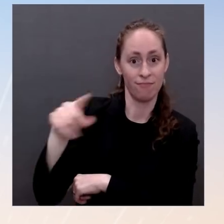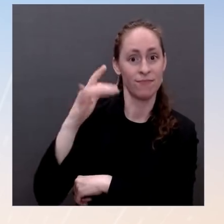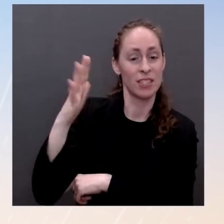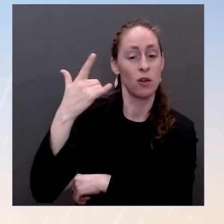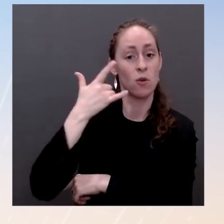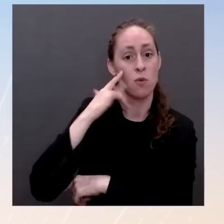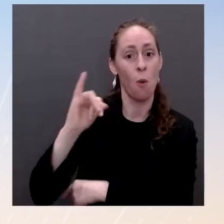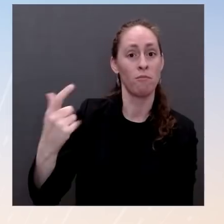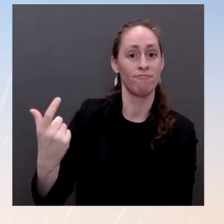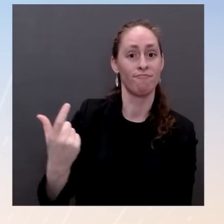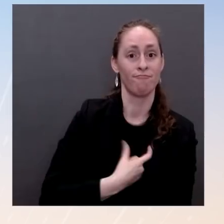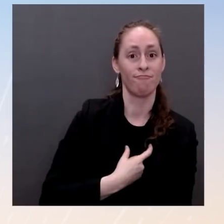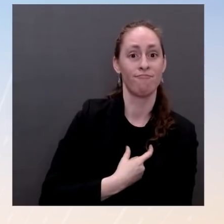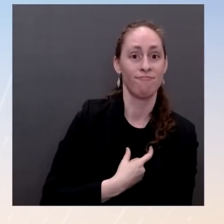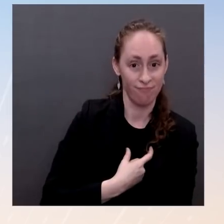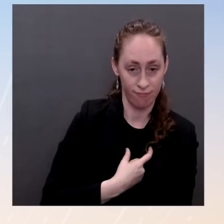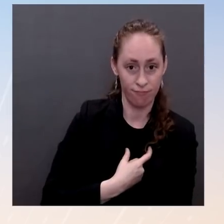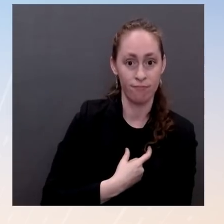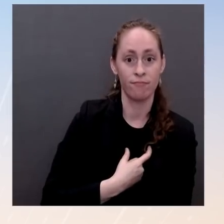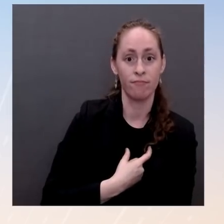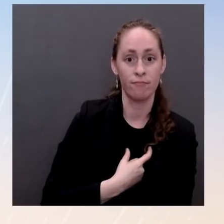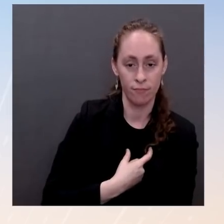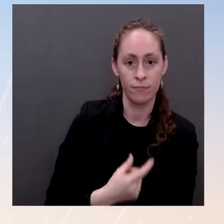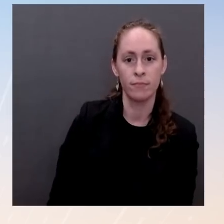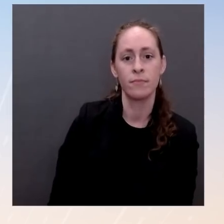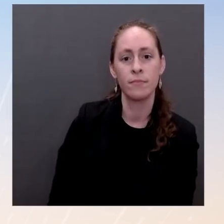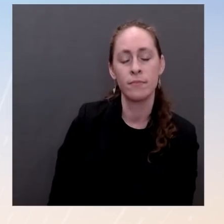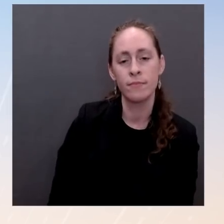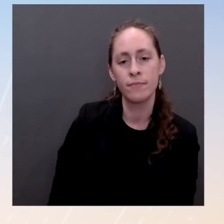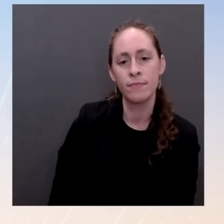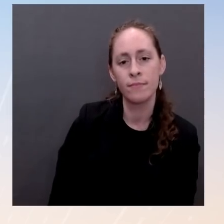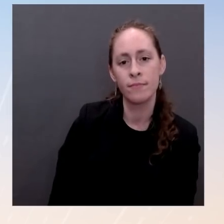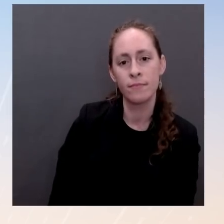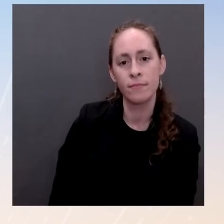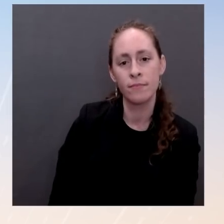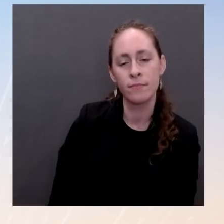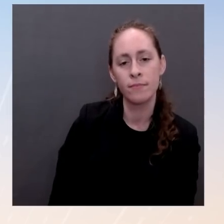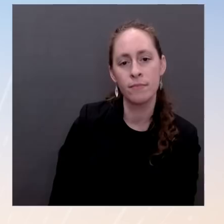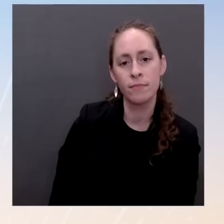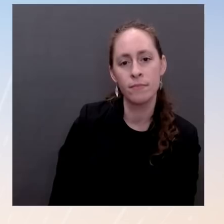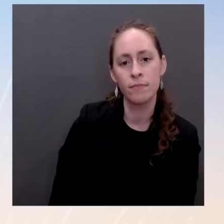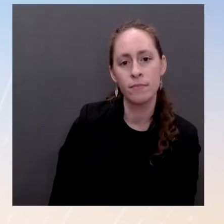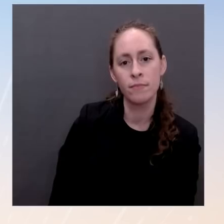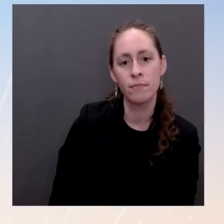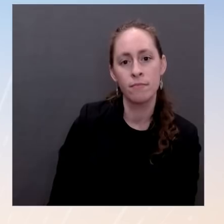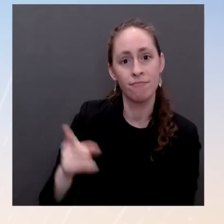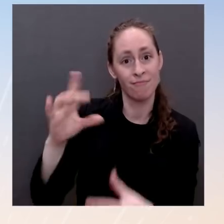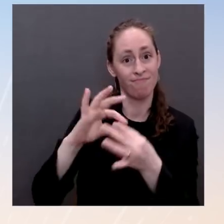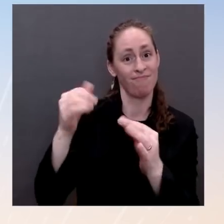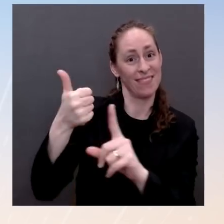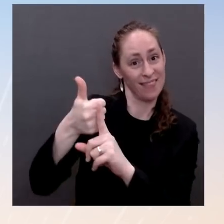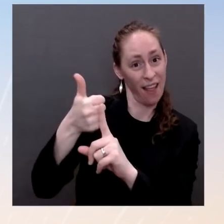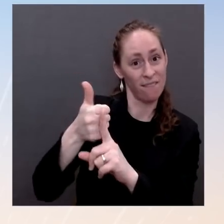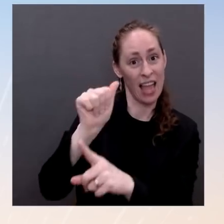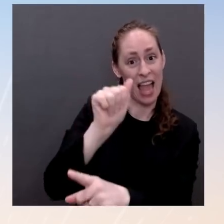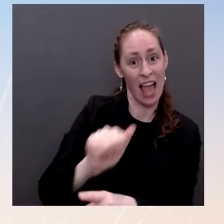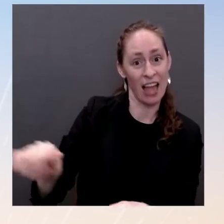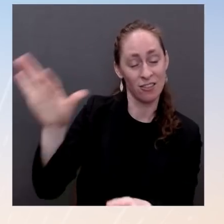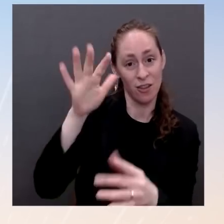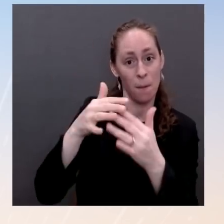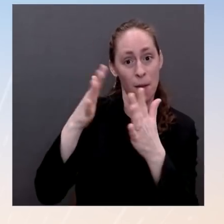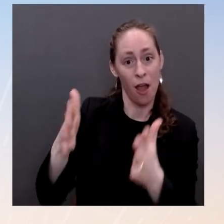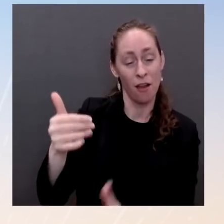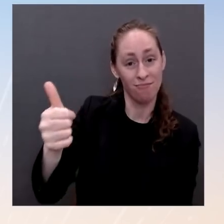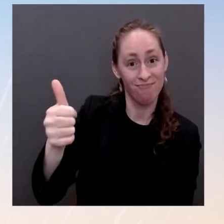AP, quote, "She was tormented online daily. She said she was consumed by the fear that her